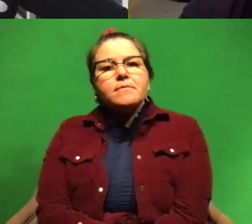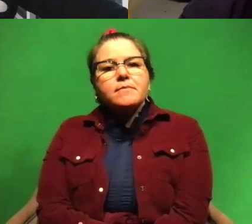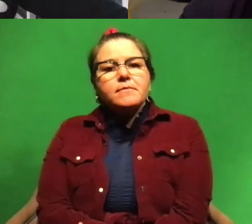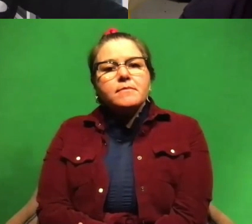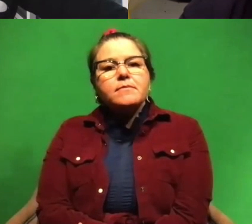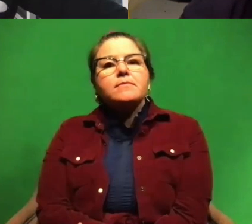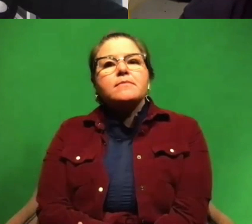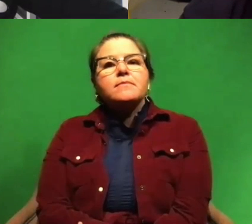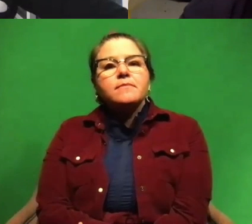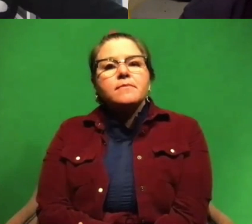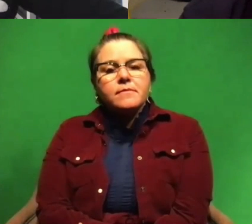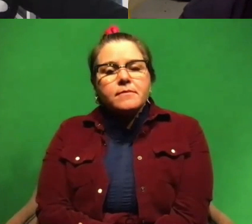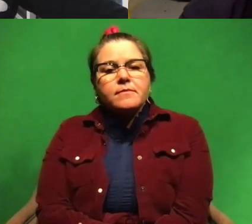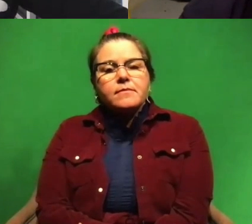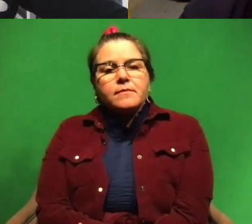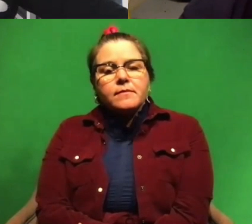Great.